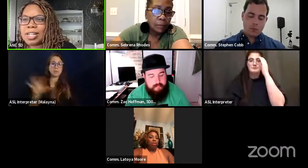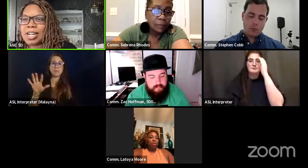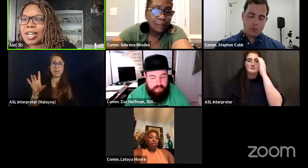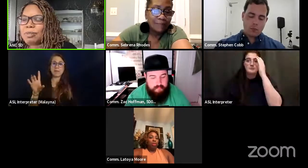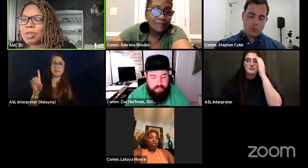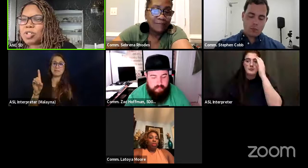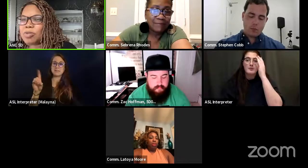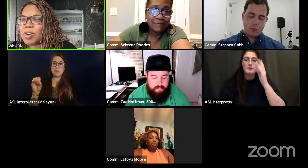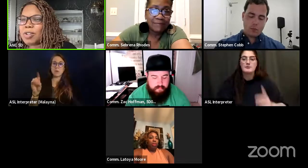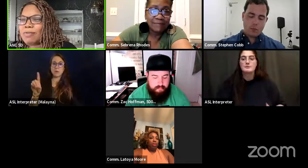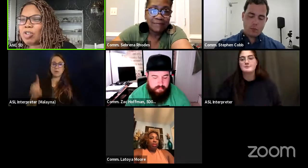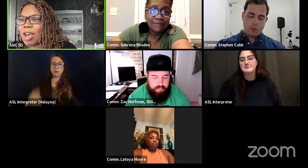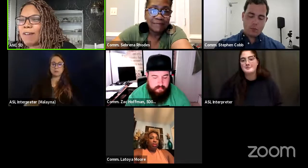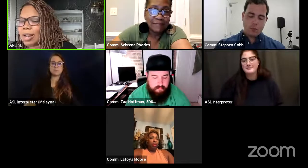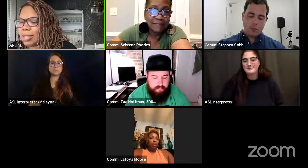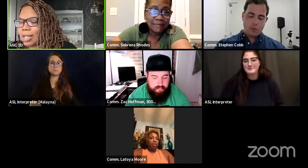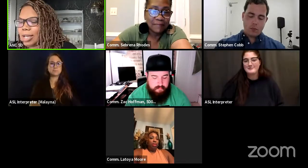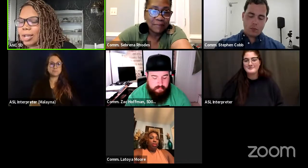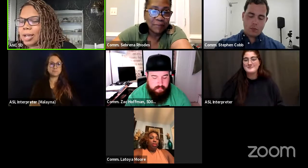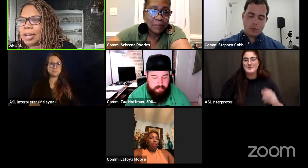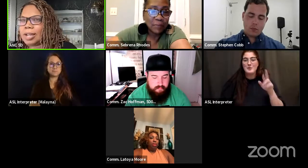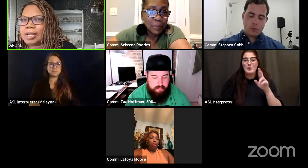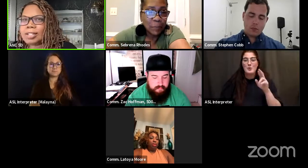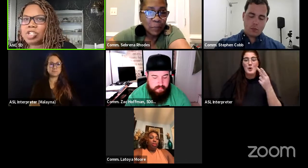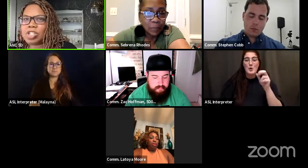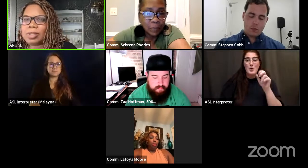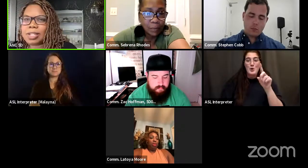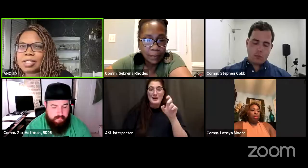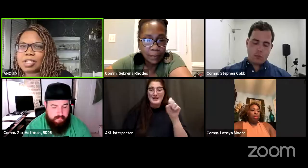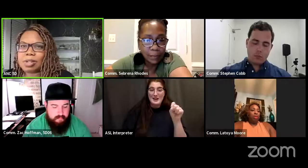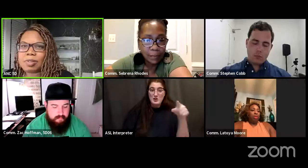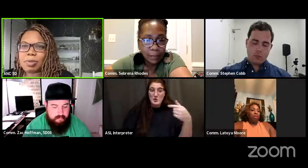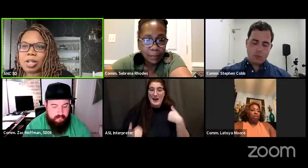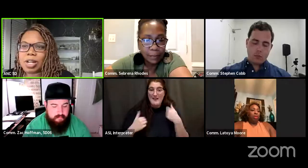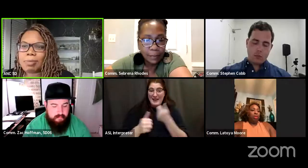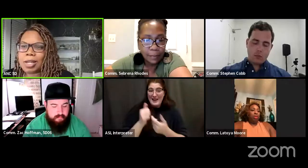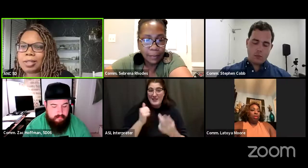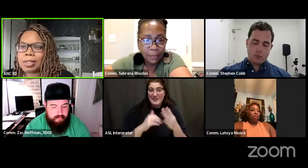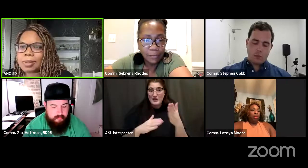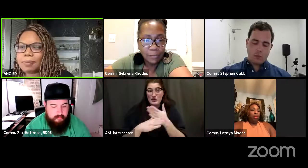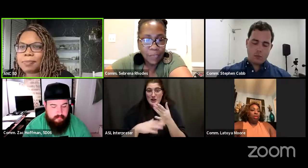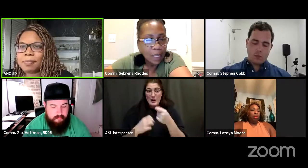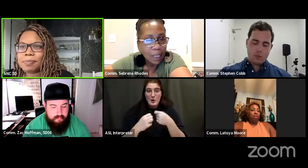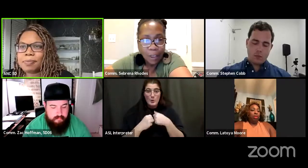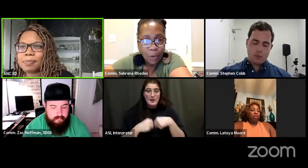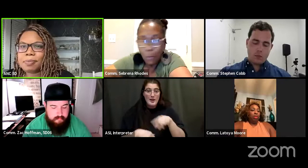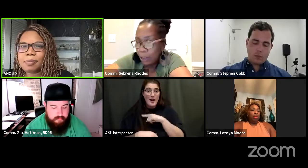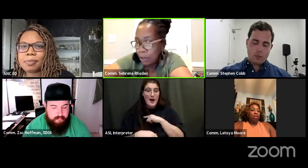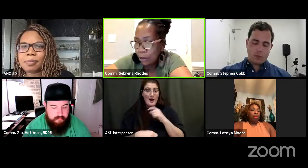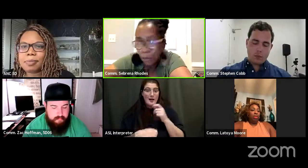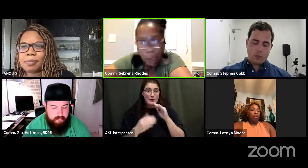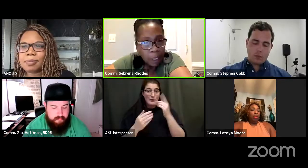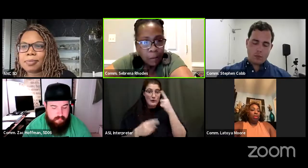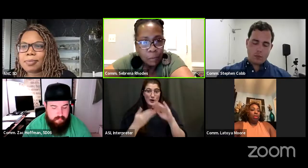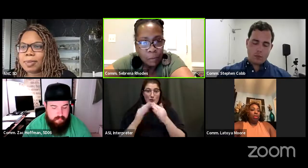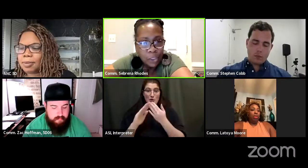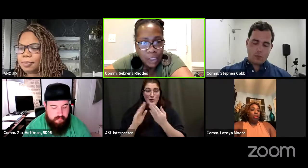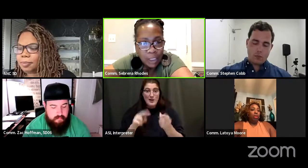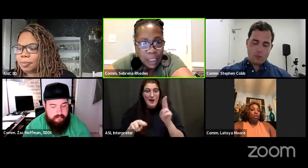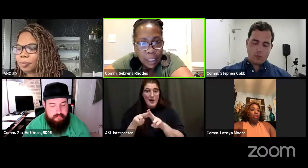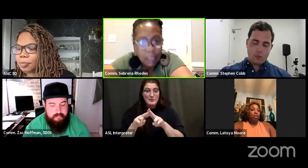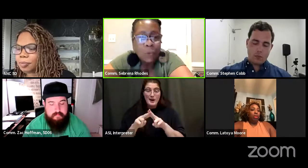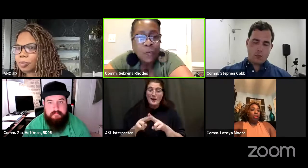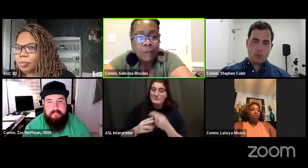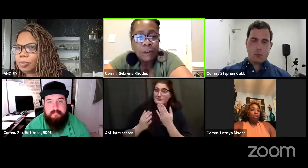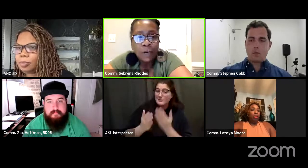5D01. Commissioner Rhodes, if you have anything to share with us in terms of community updates. Well,